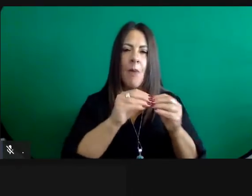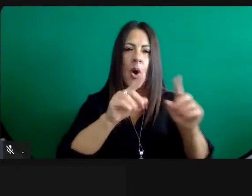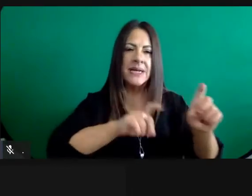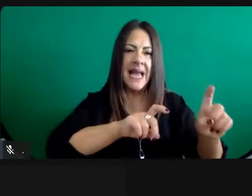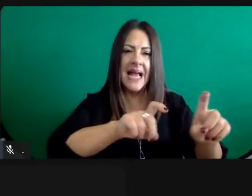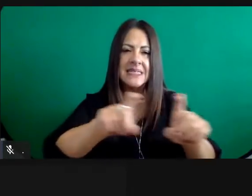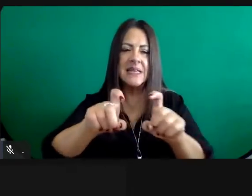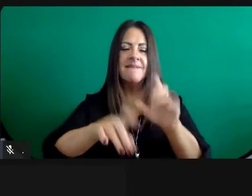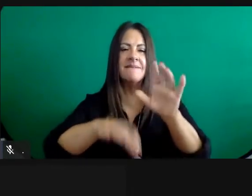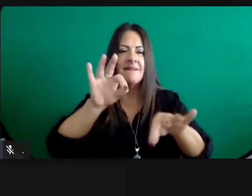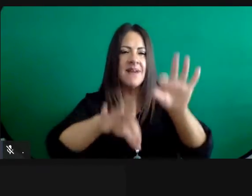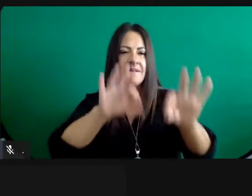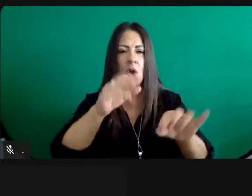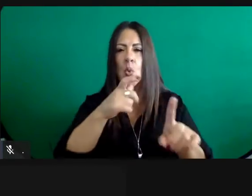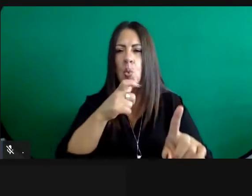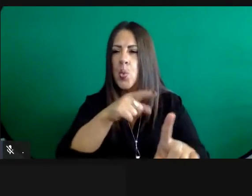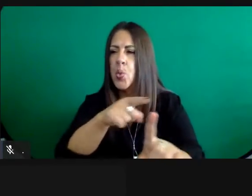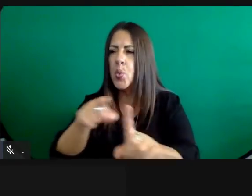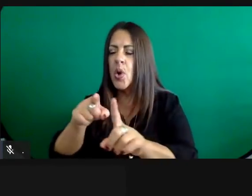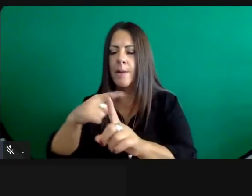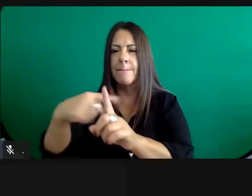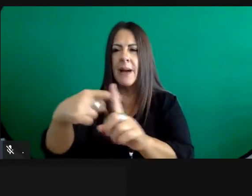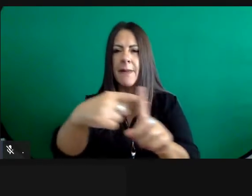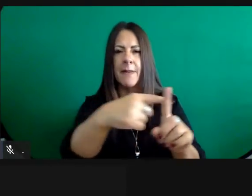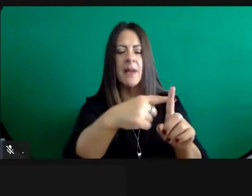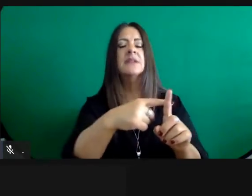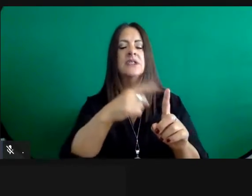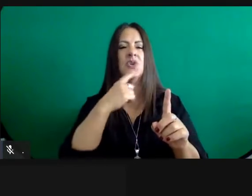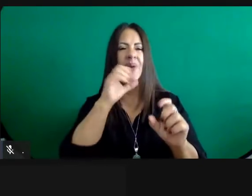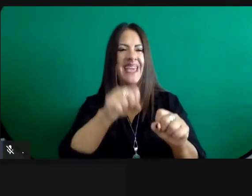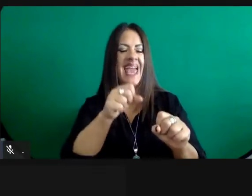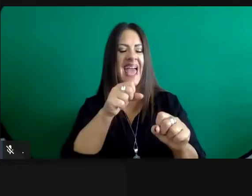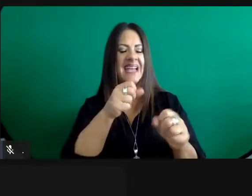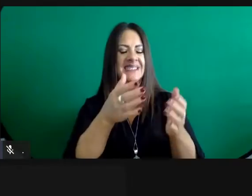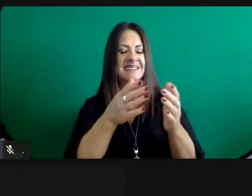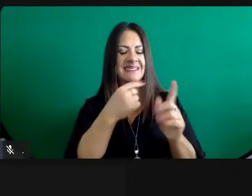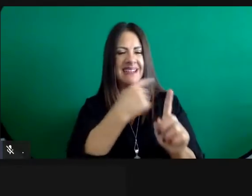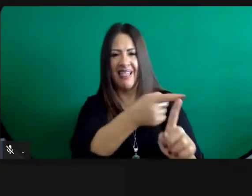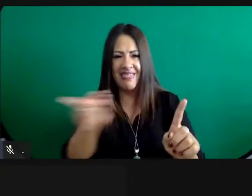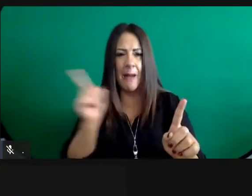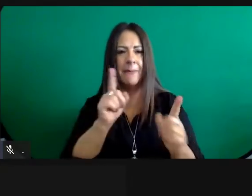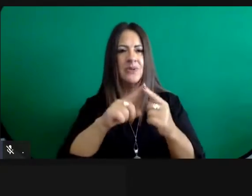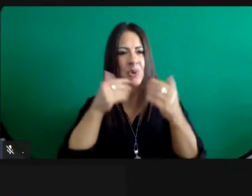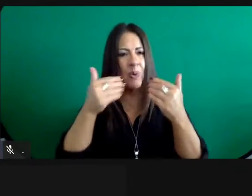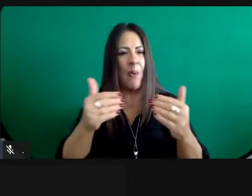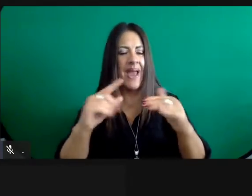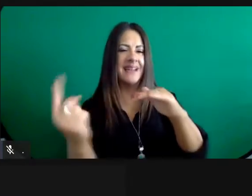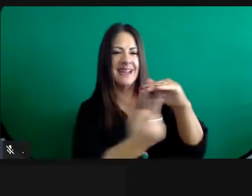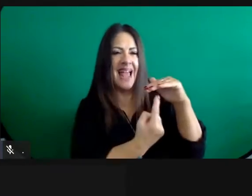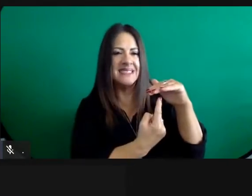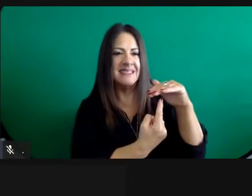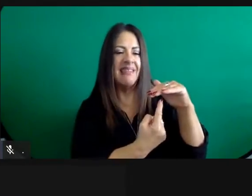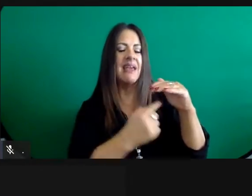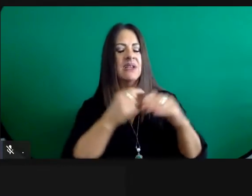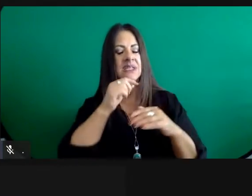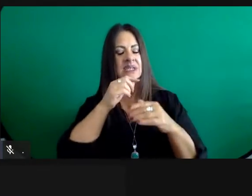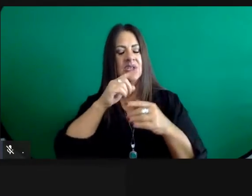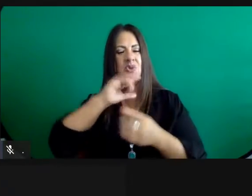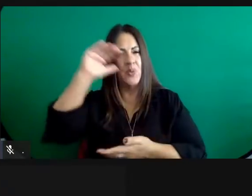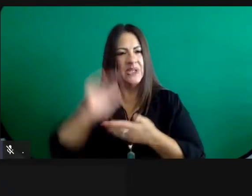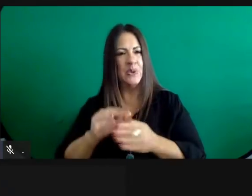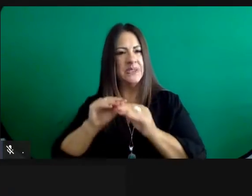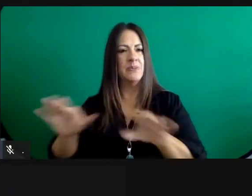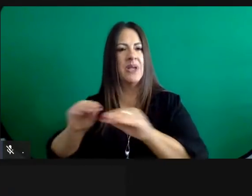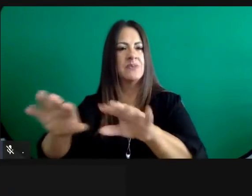the work of isolating and quarantining effectively. And so we'll continue to use that approach and tool. We know that as the rest